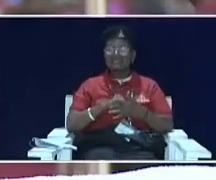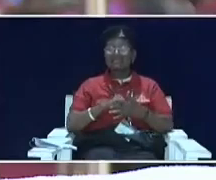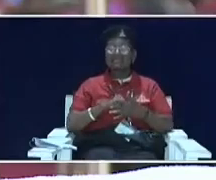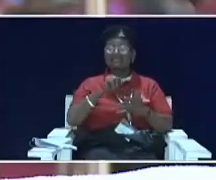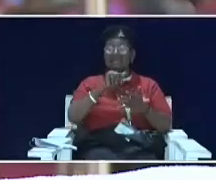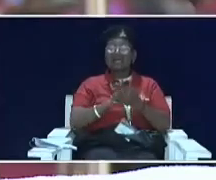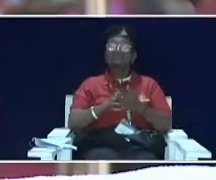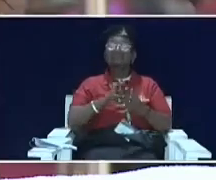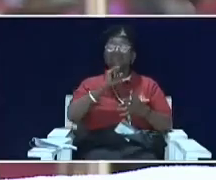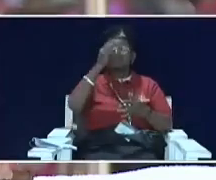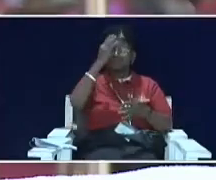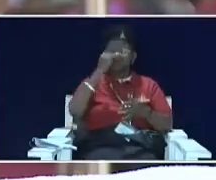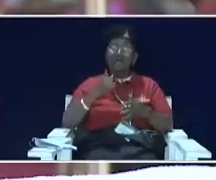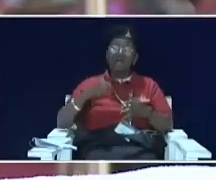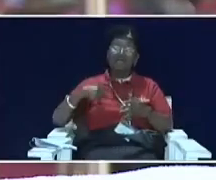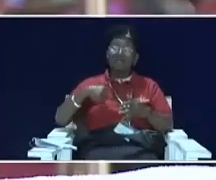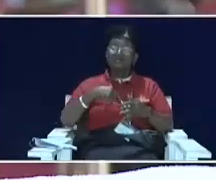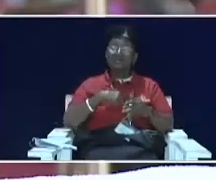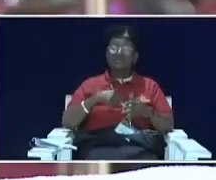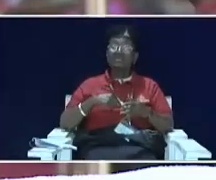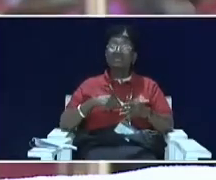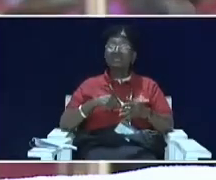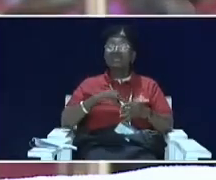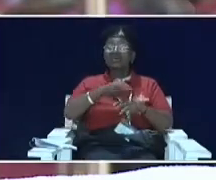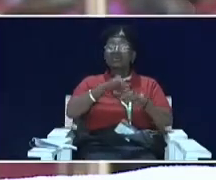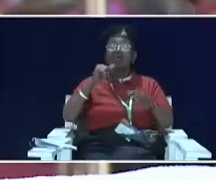That's why we call it firewood.